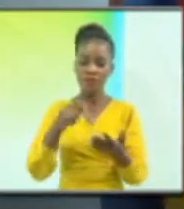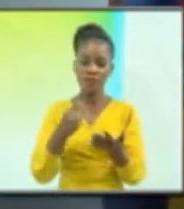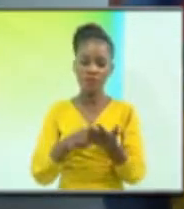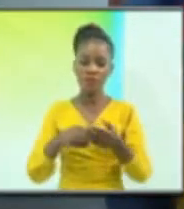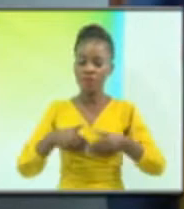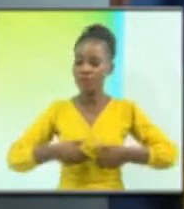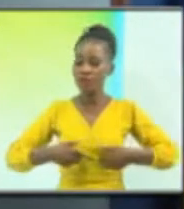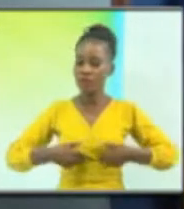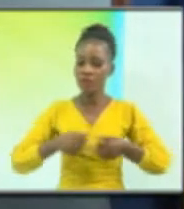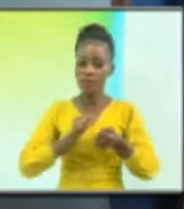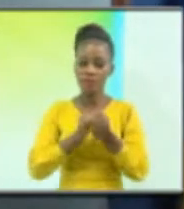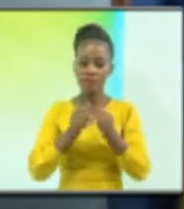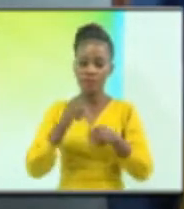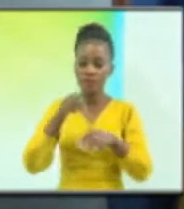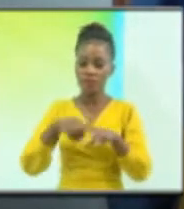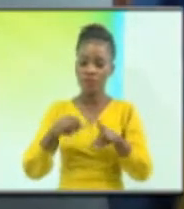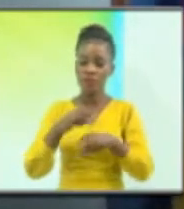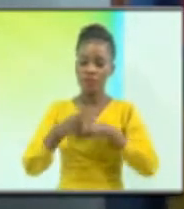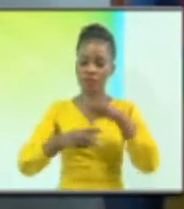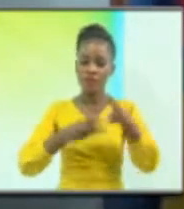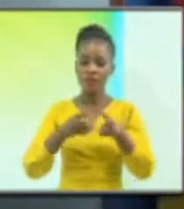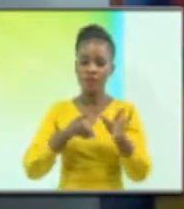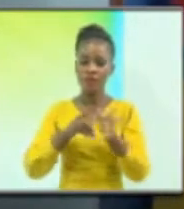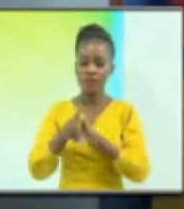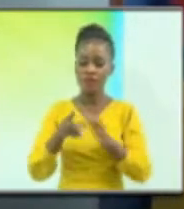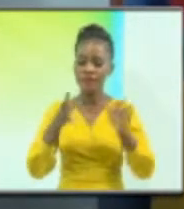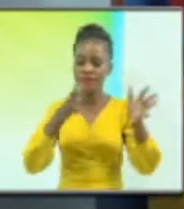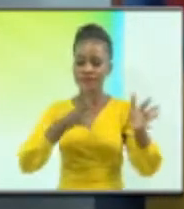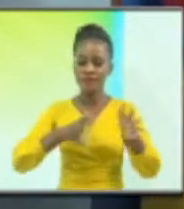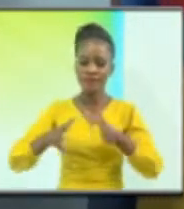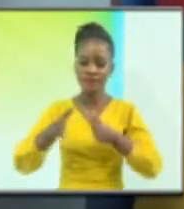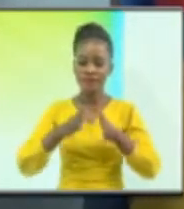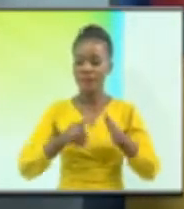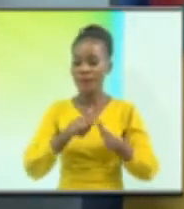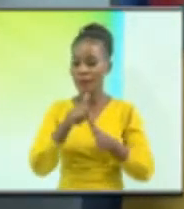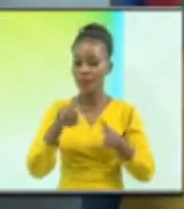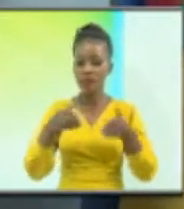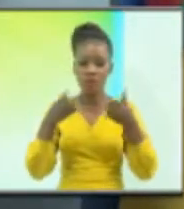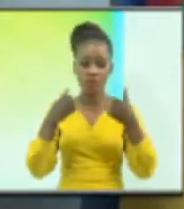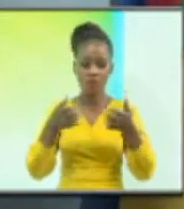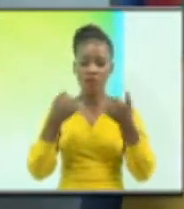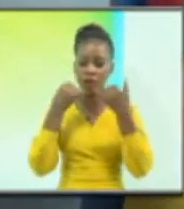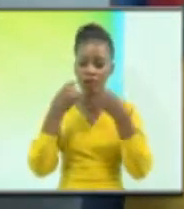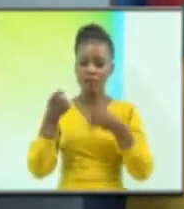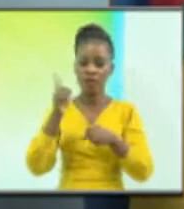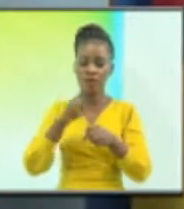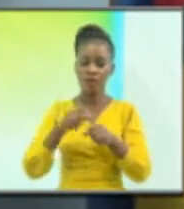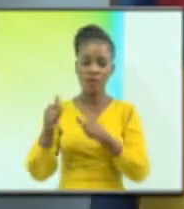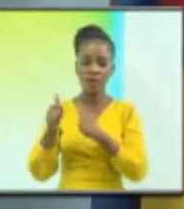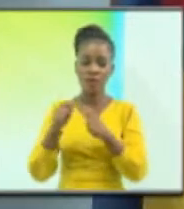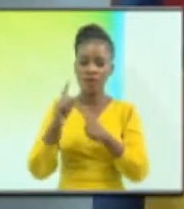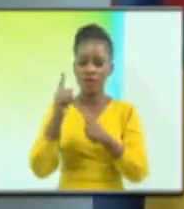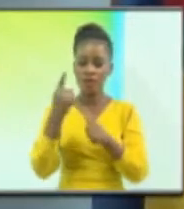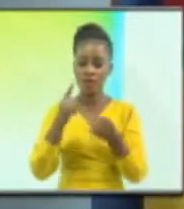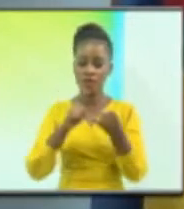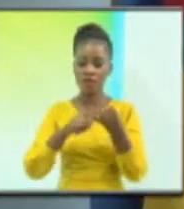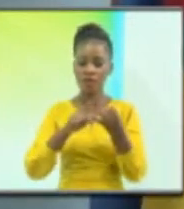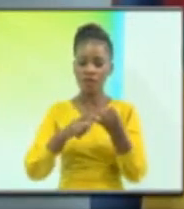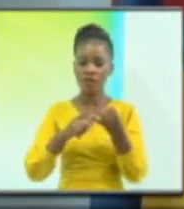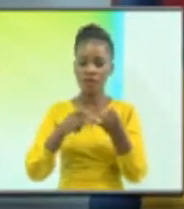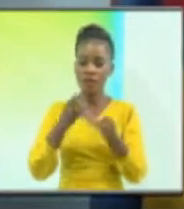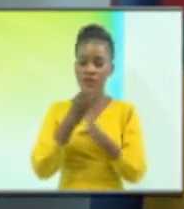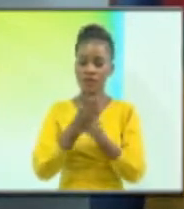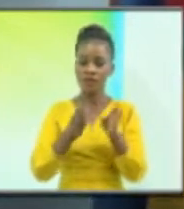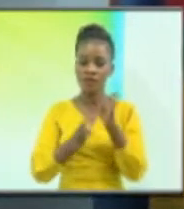their participation in national development processes. Among these include the following: 1, we have reviewed the